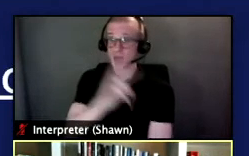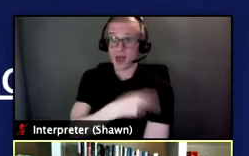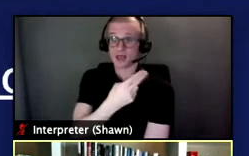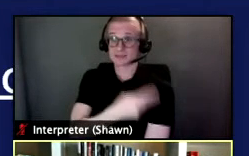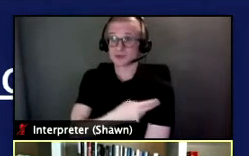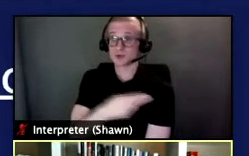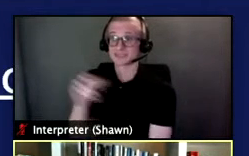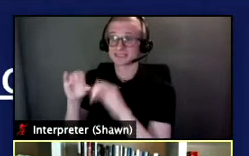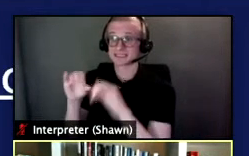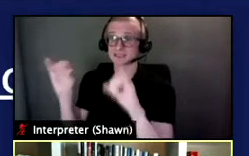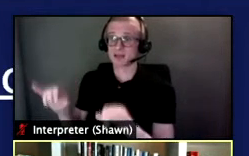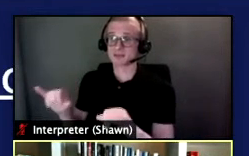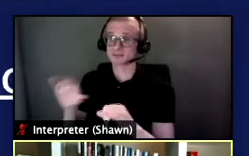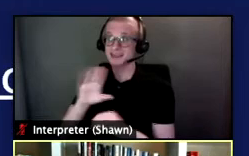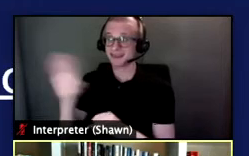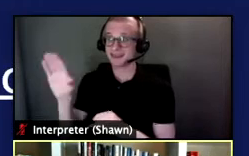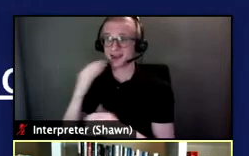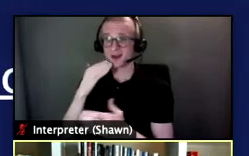systems can do.